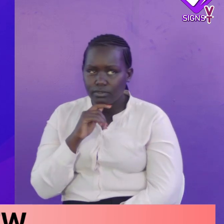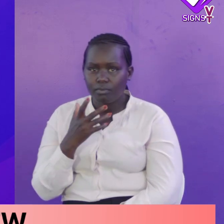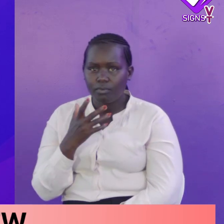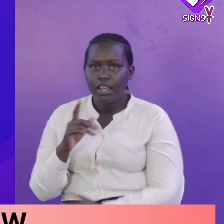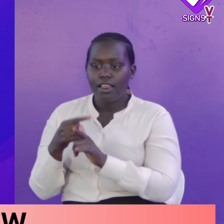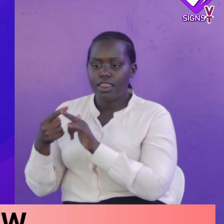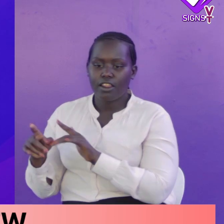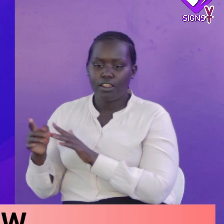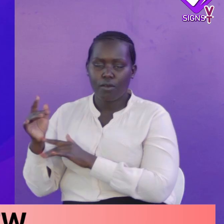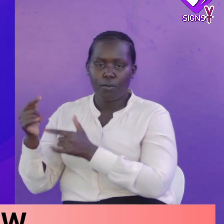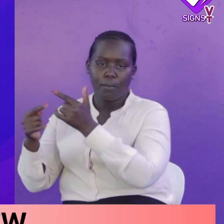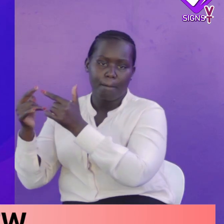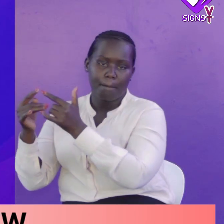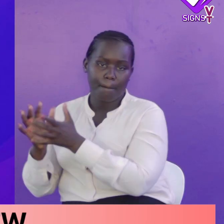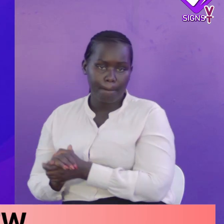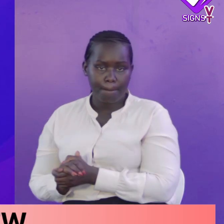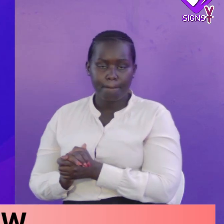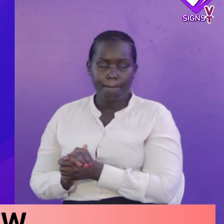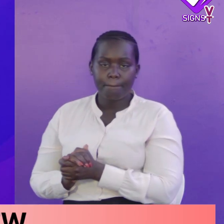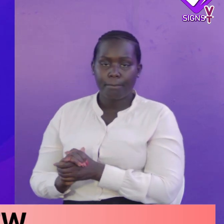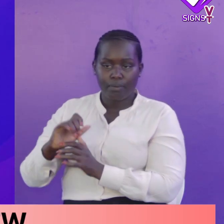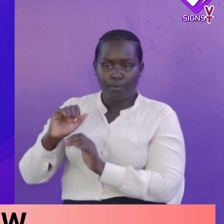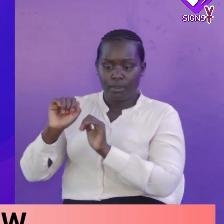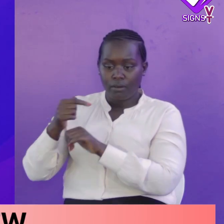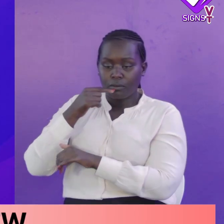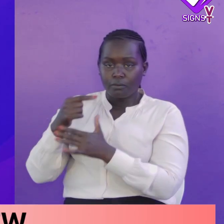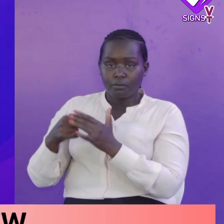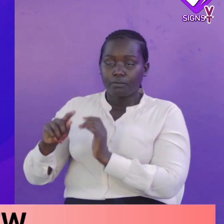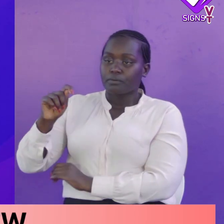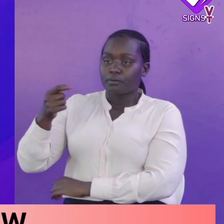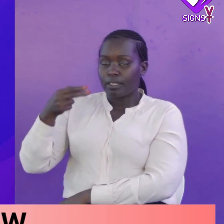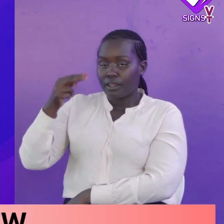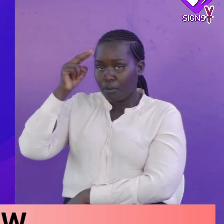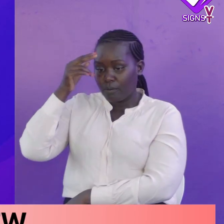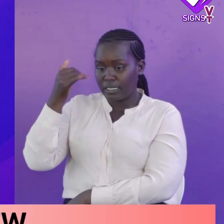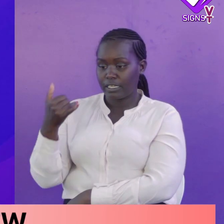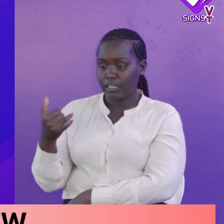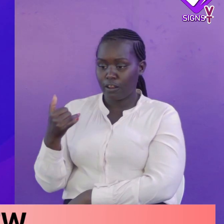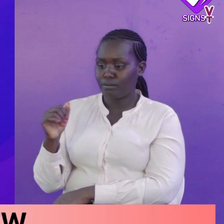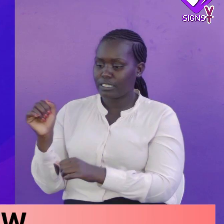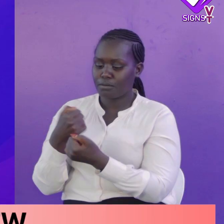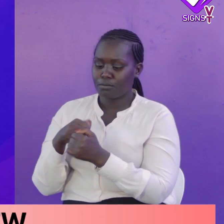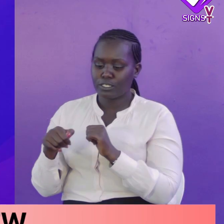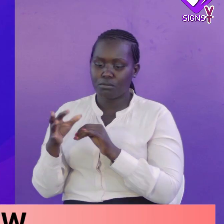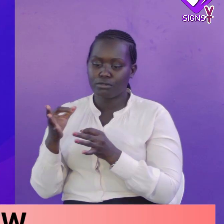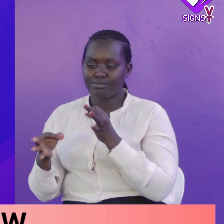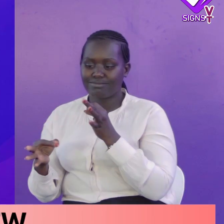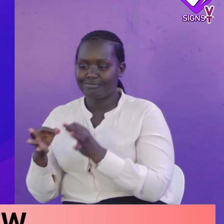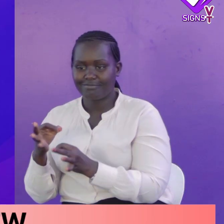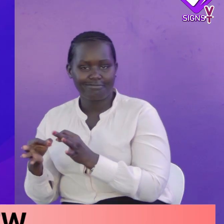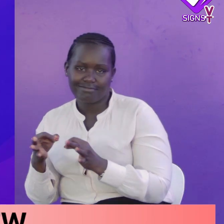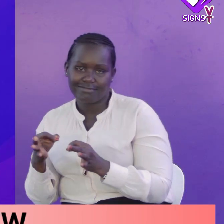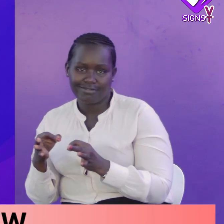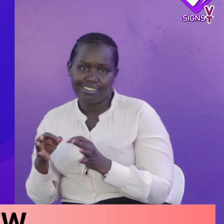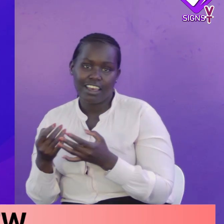they were beaten 3-0. So I can say Kenya Police at this moment, I cannot judge them by the performance. Yeah. I'll